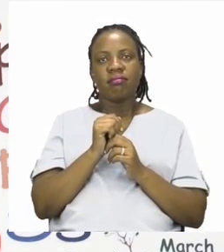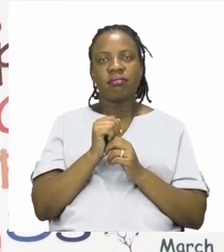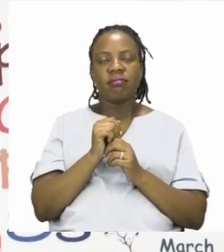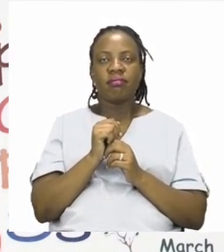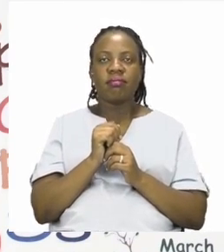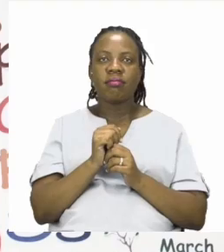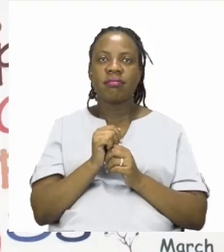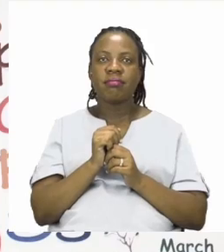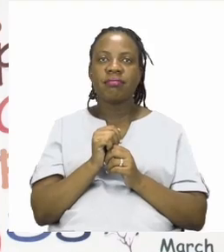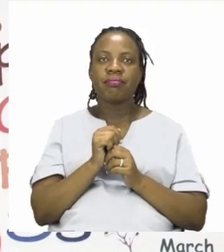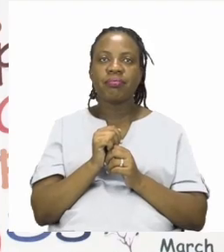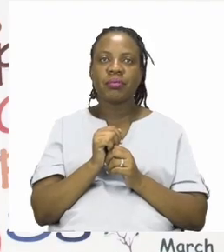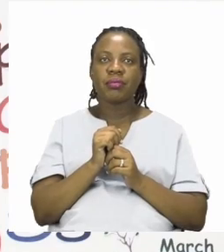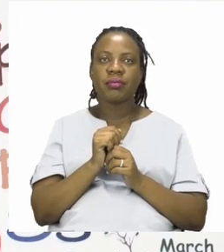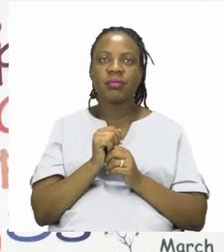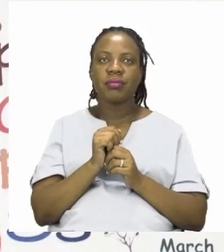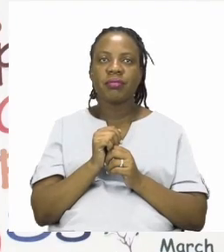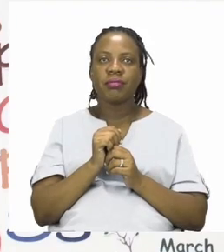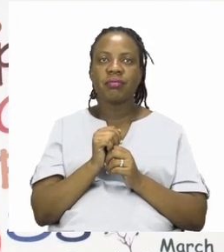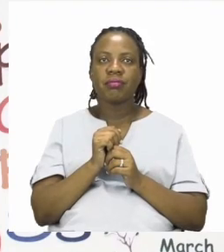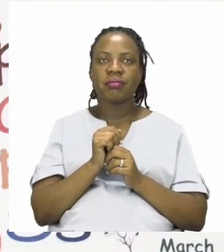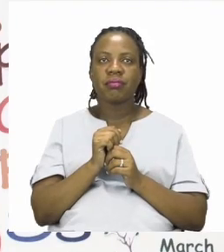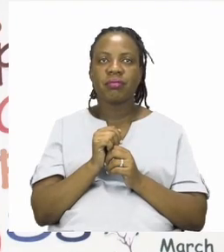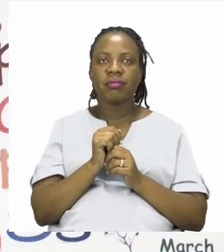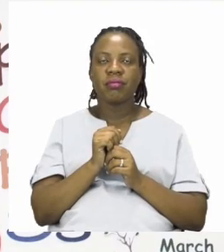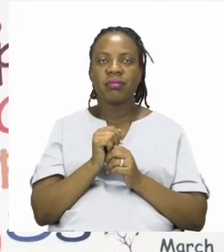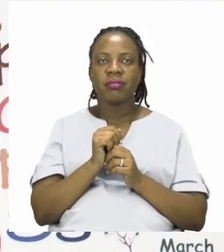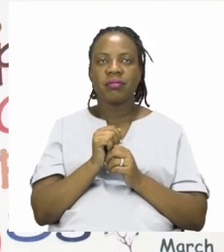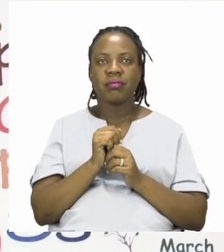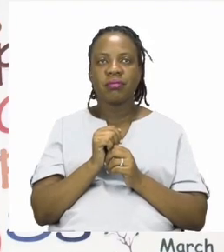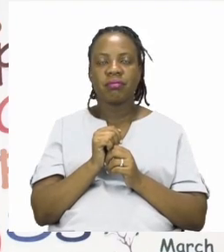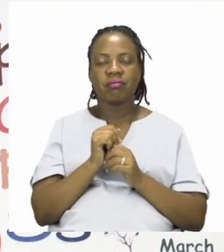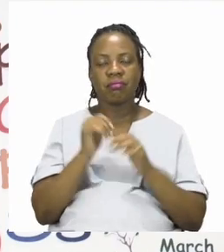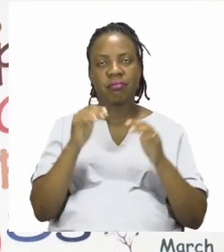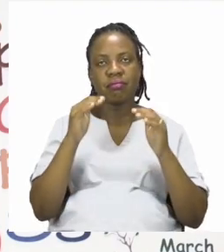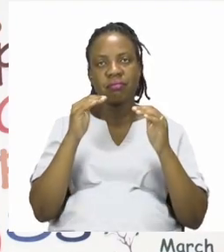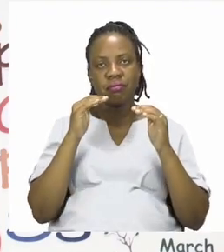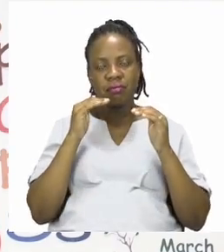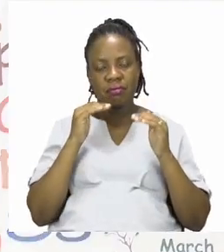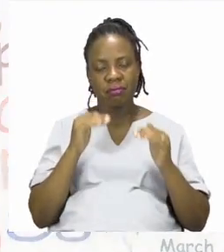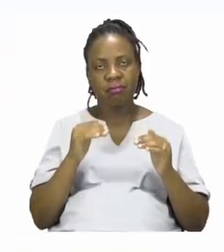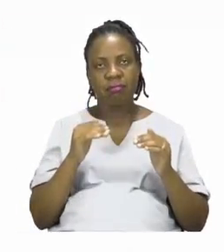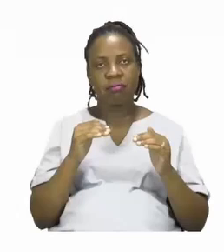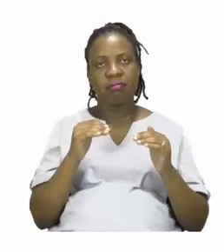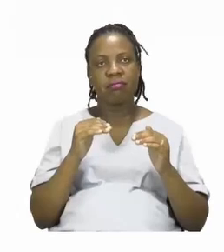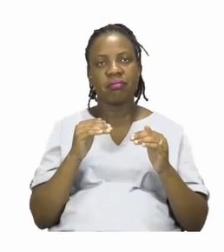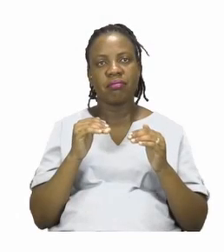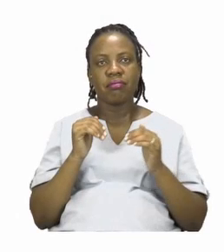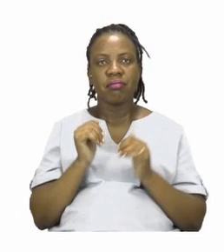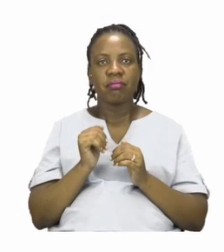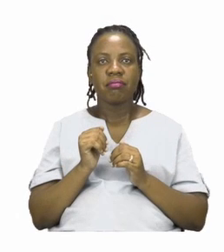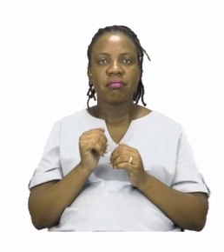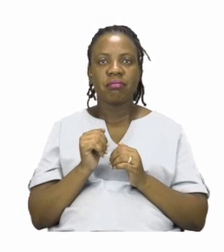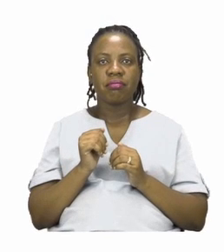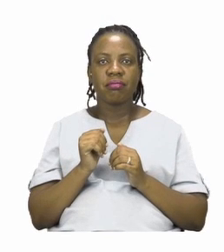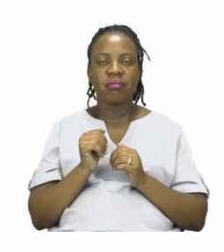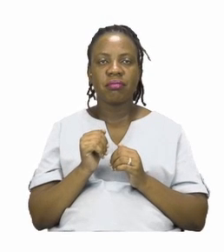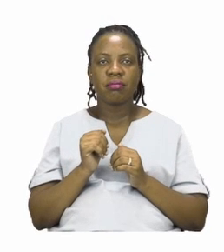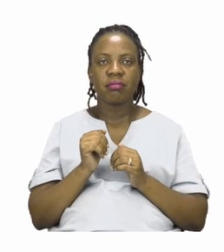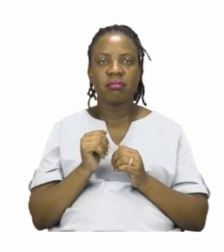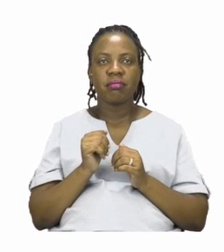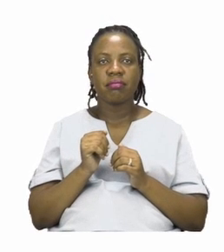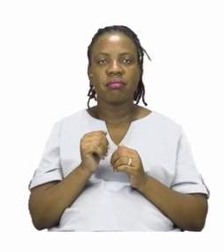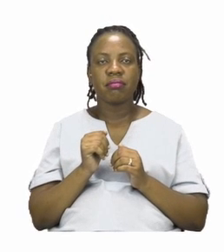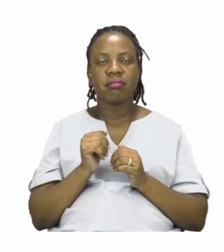or parts, let's quickly have a look at the second part of the activity. Now, in the second part, it